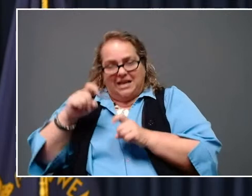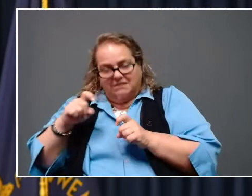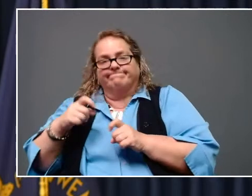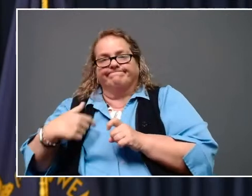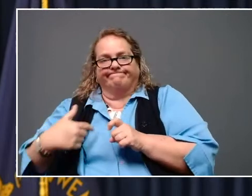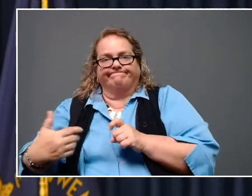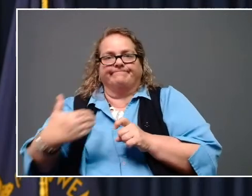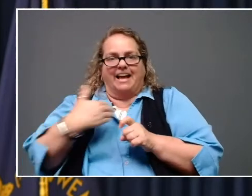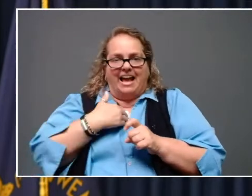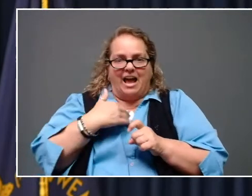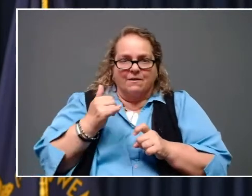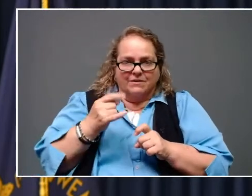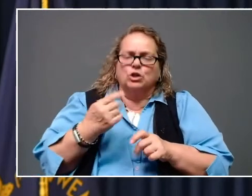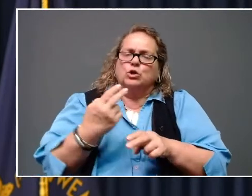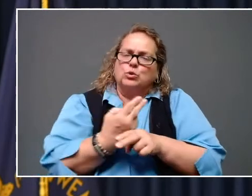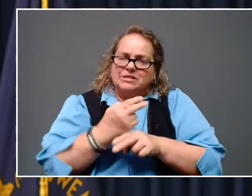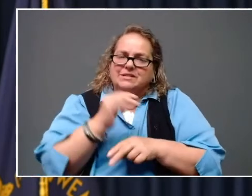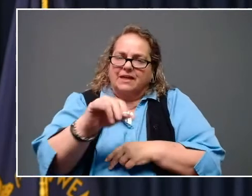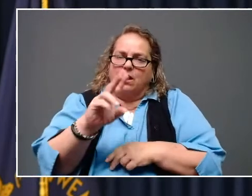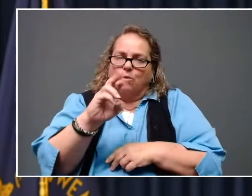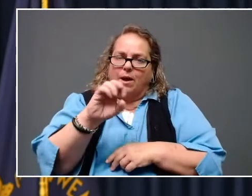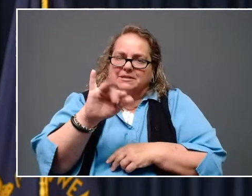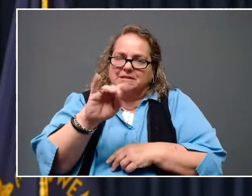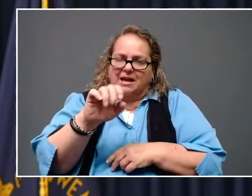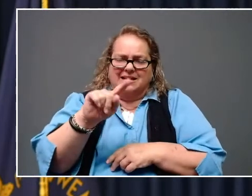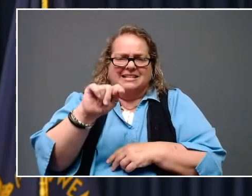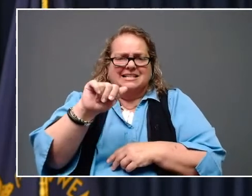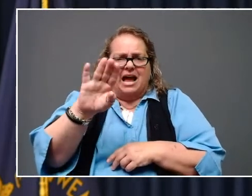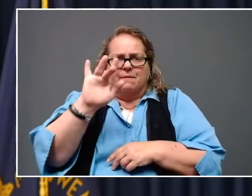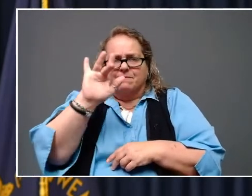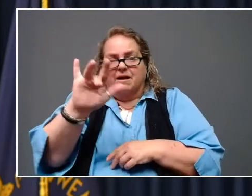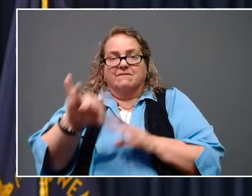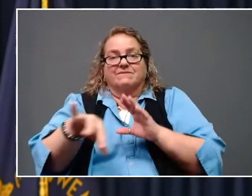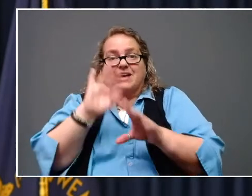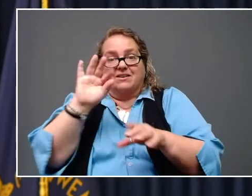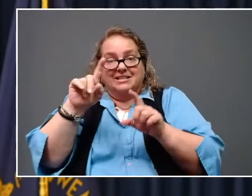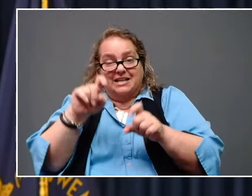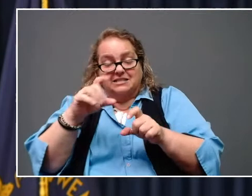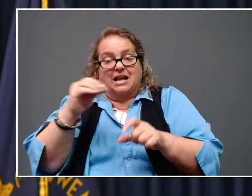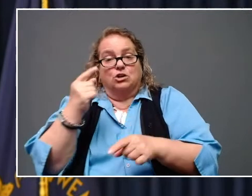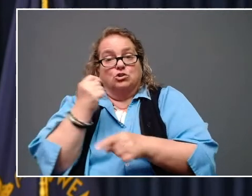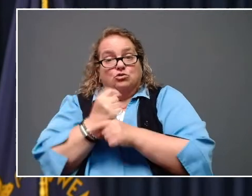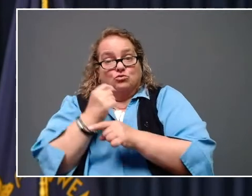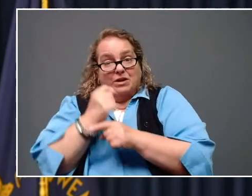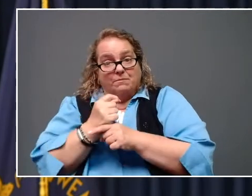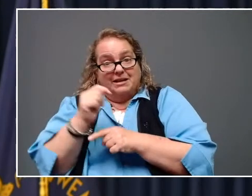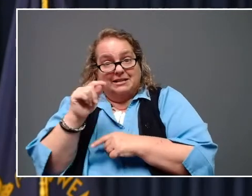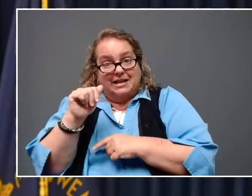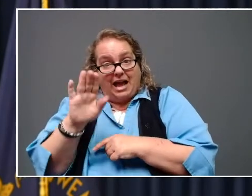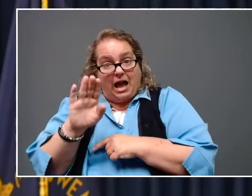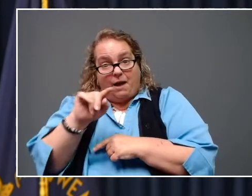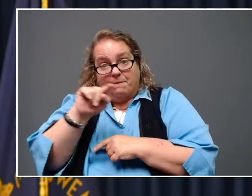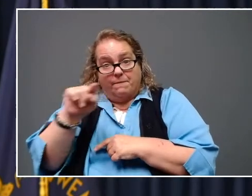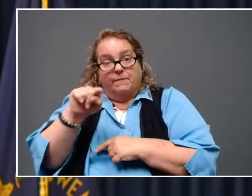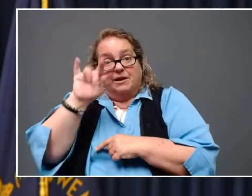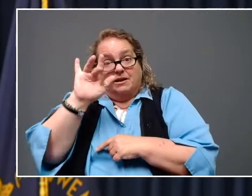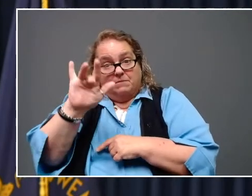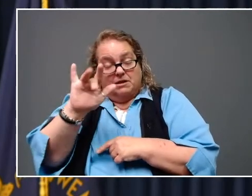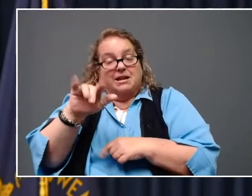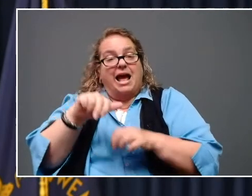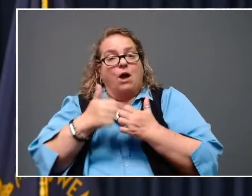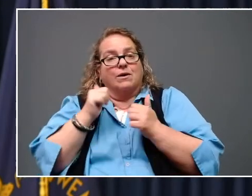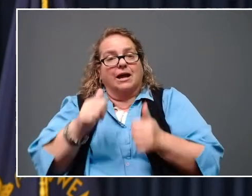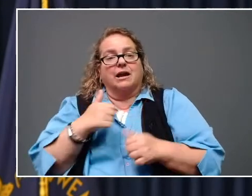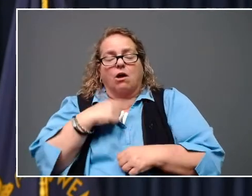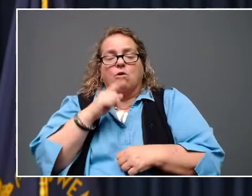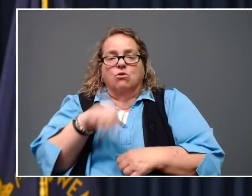tab up there that says Find Tests and Treatment. If you go to the Find Tests and Treatment tab, you can find how can you order